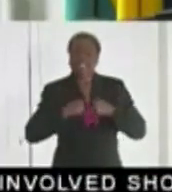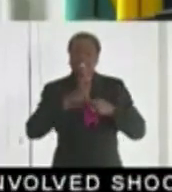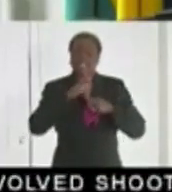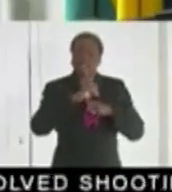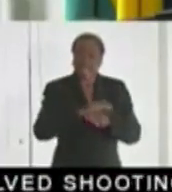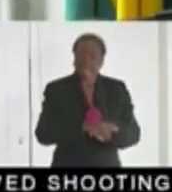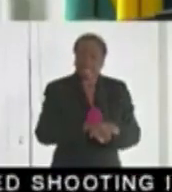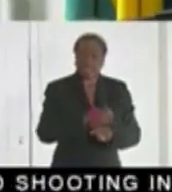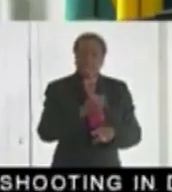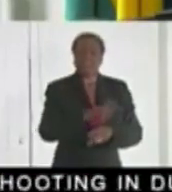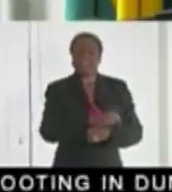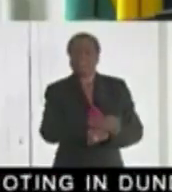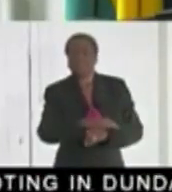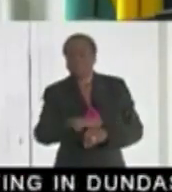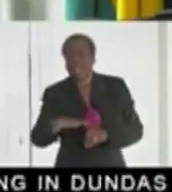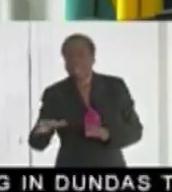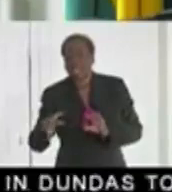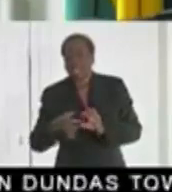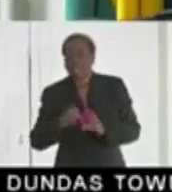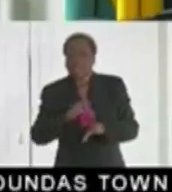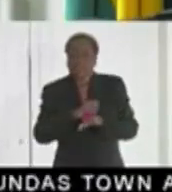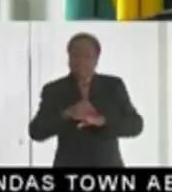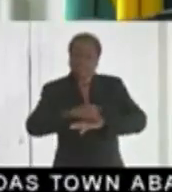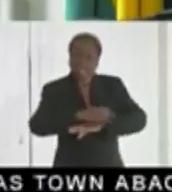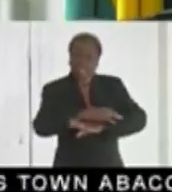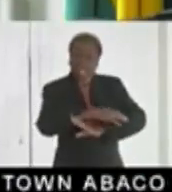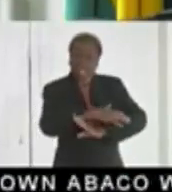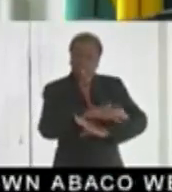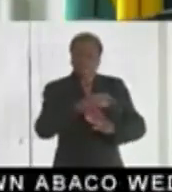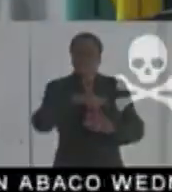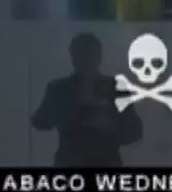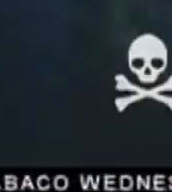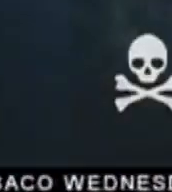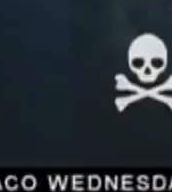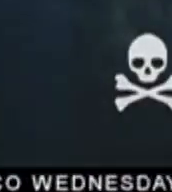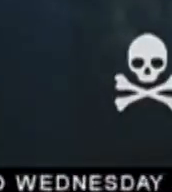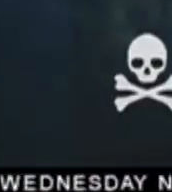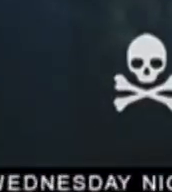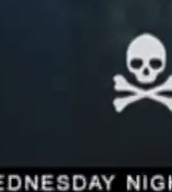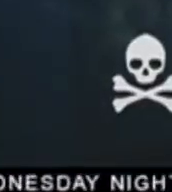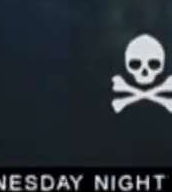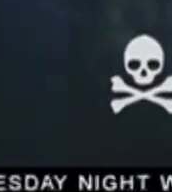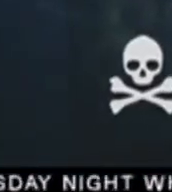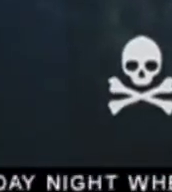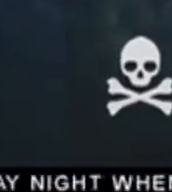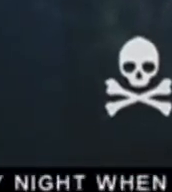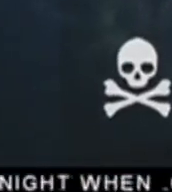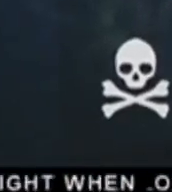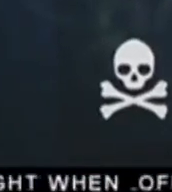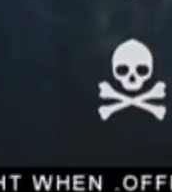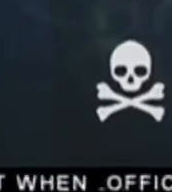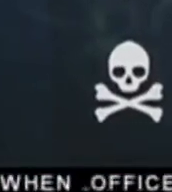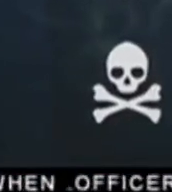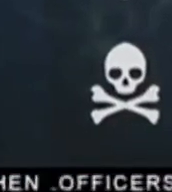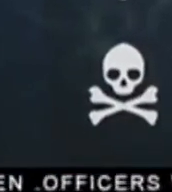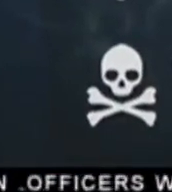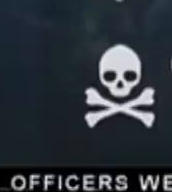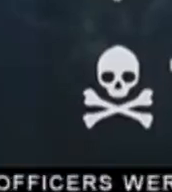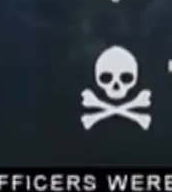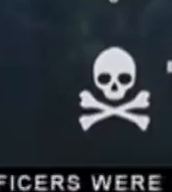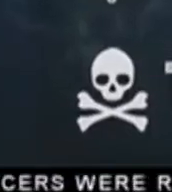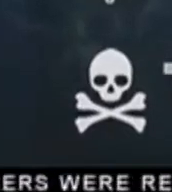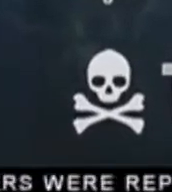the spread of infection among healthcare workers, yes. Time adjustments to